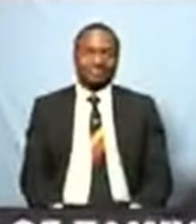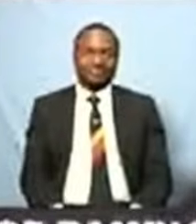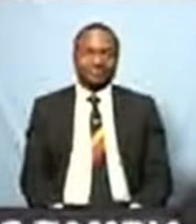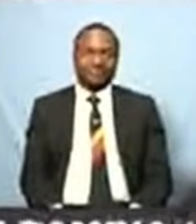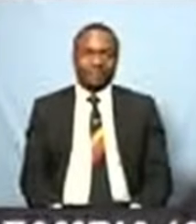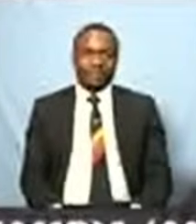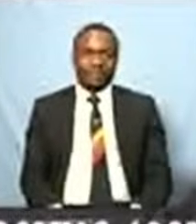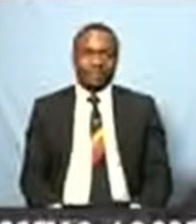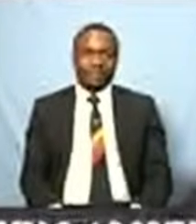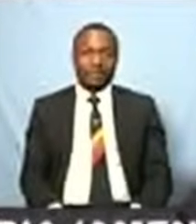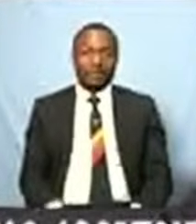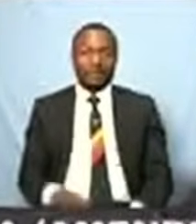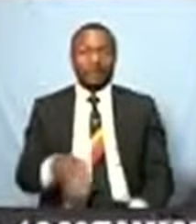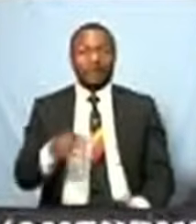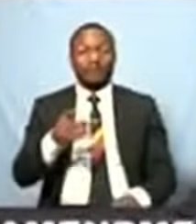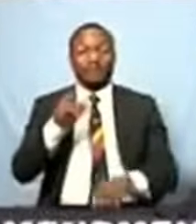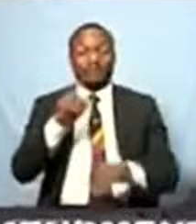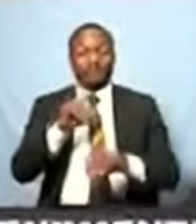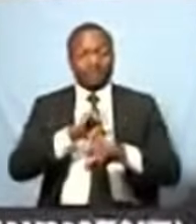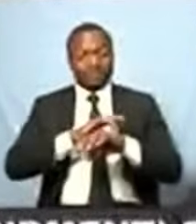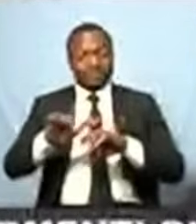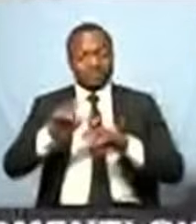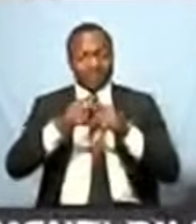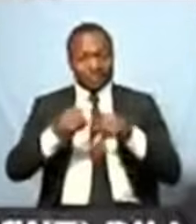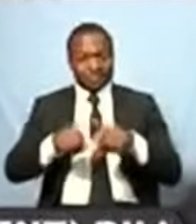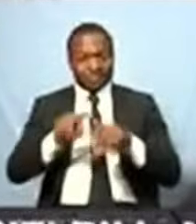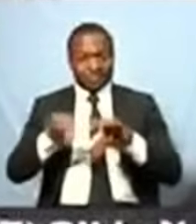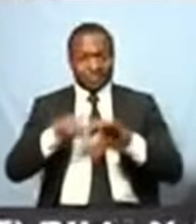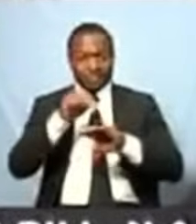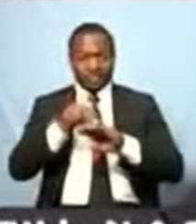when a vacancy is created in the National Assembly.